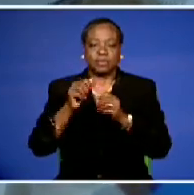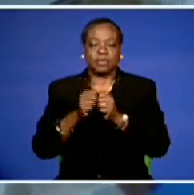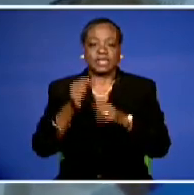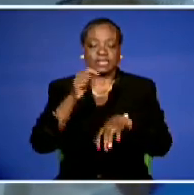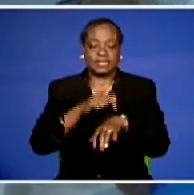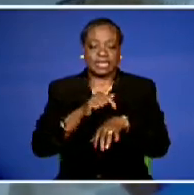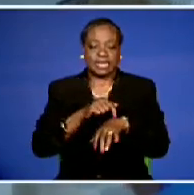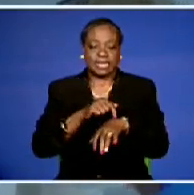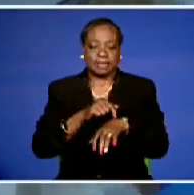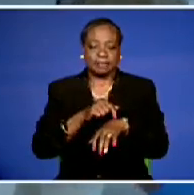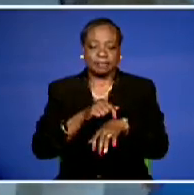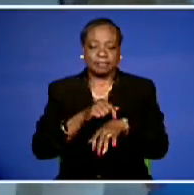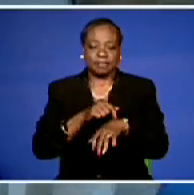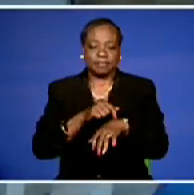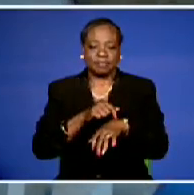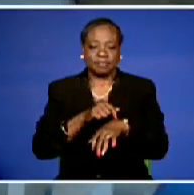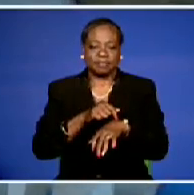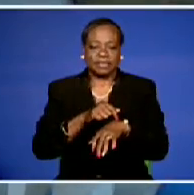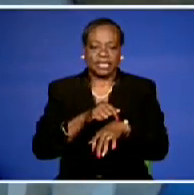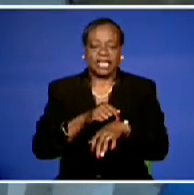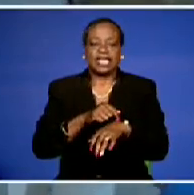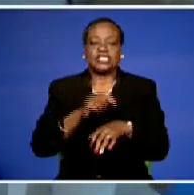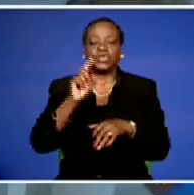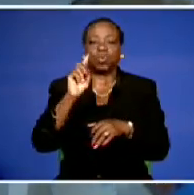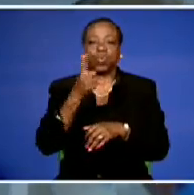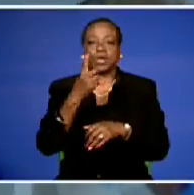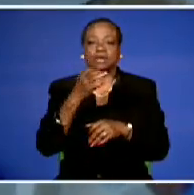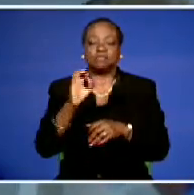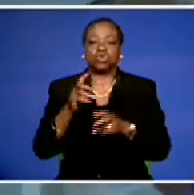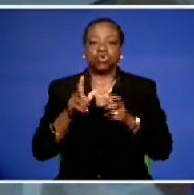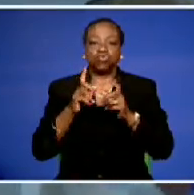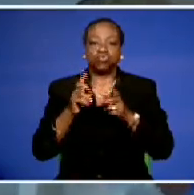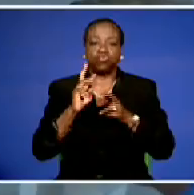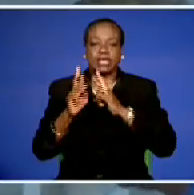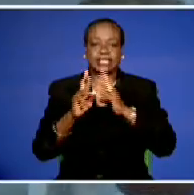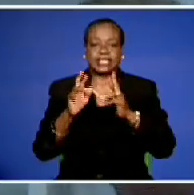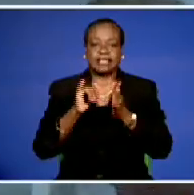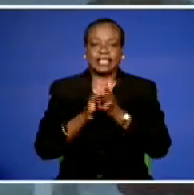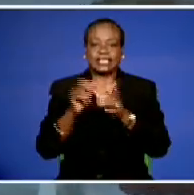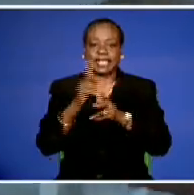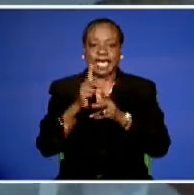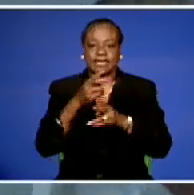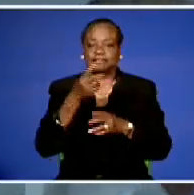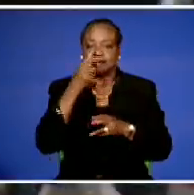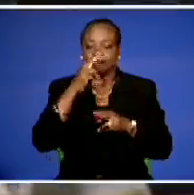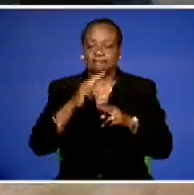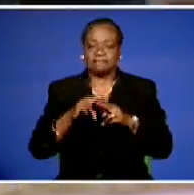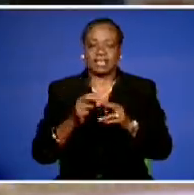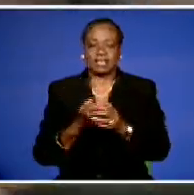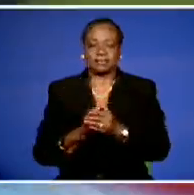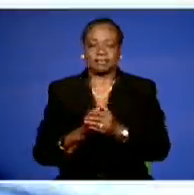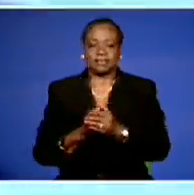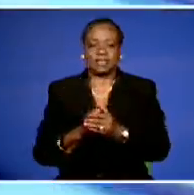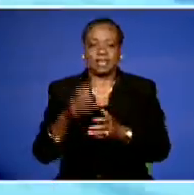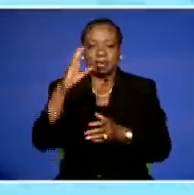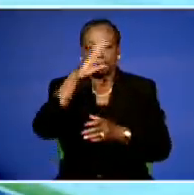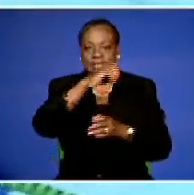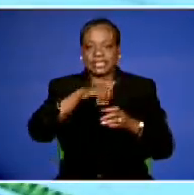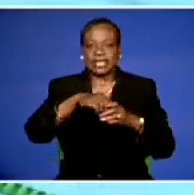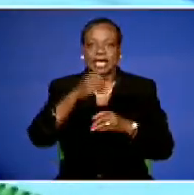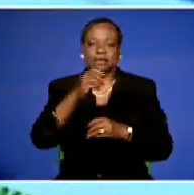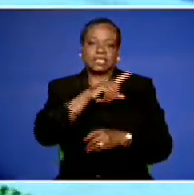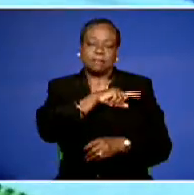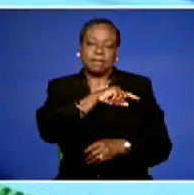Carifta, which was a while ago now. So it's one of those races. It's kind of fun just to get up and do something different and see what you can do. Missing out on a medal